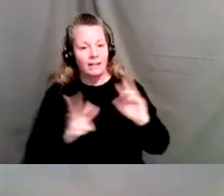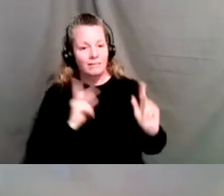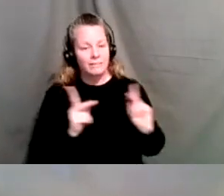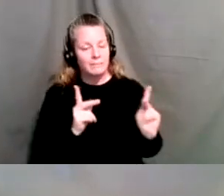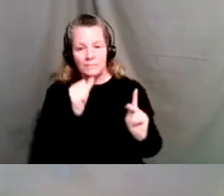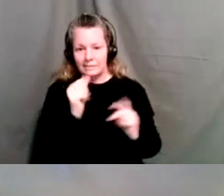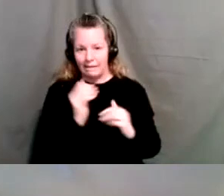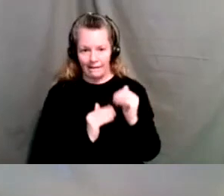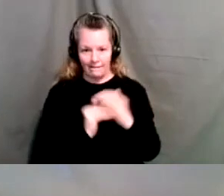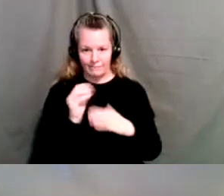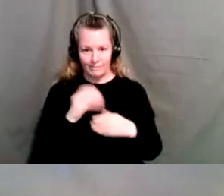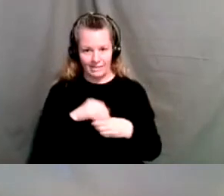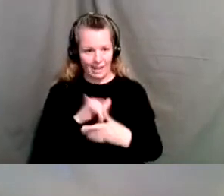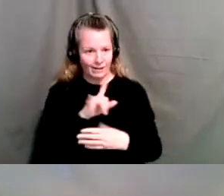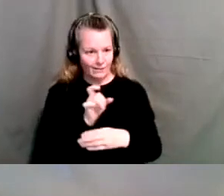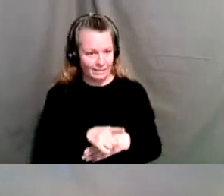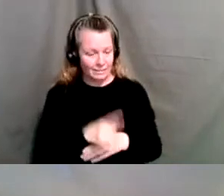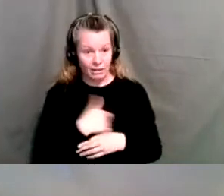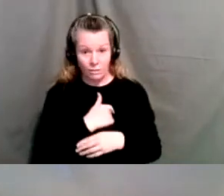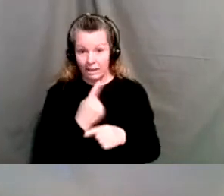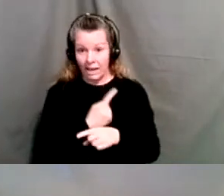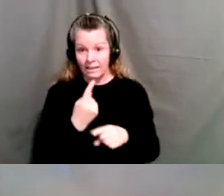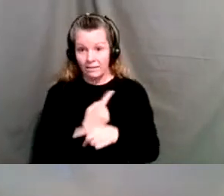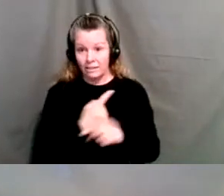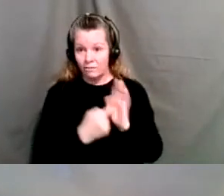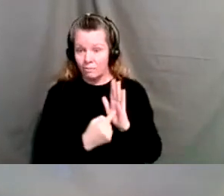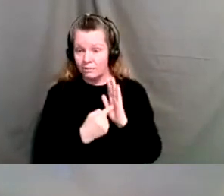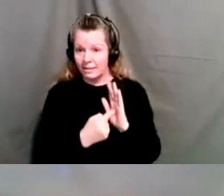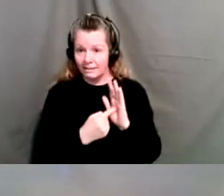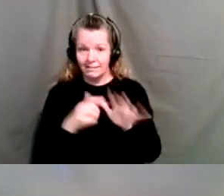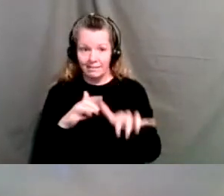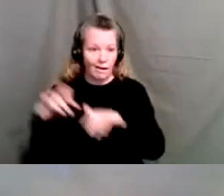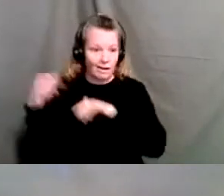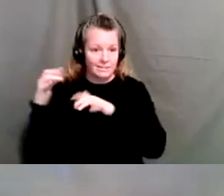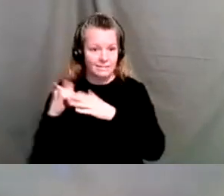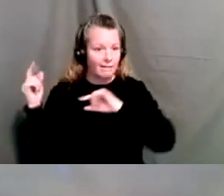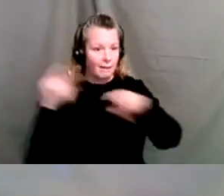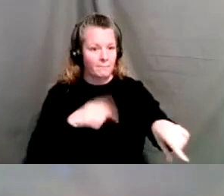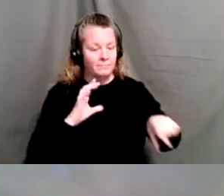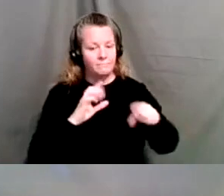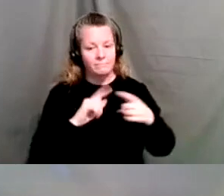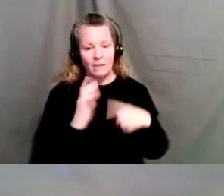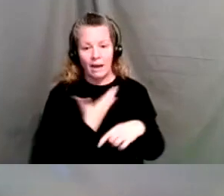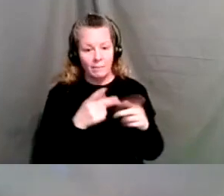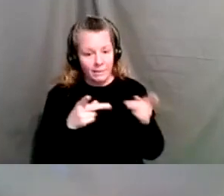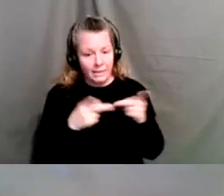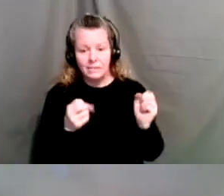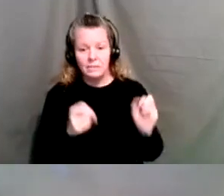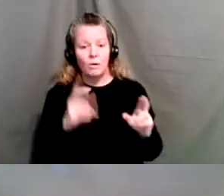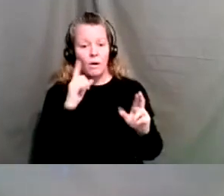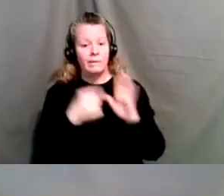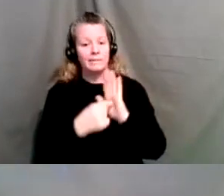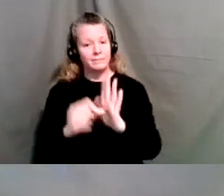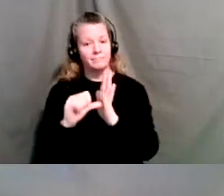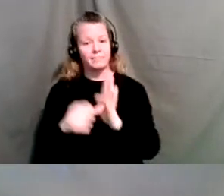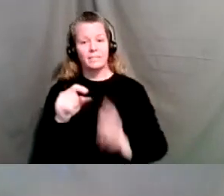is, are we accurately representing the audiences that come to our institutions, or are we tokenizing a few people who we